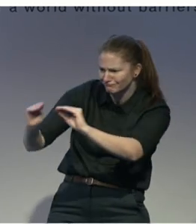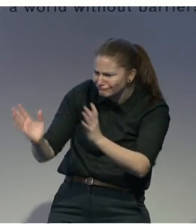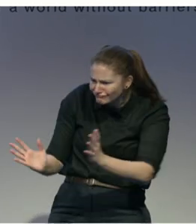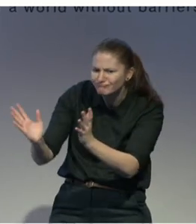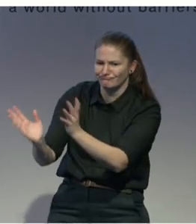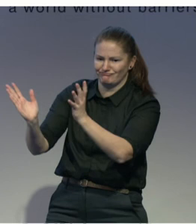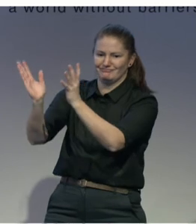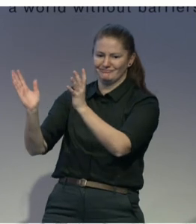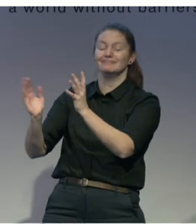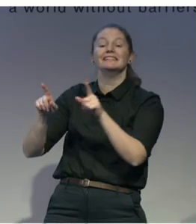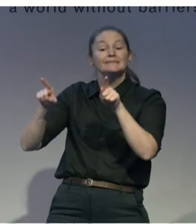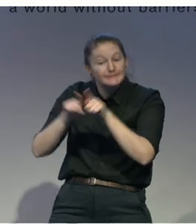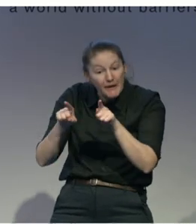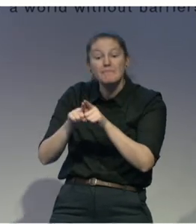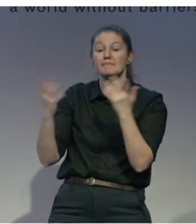mistakes.